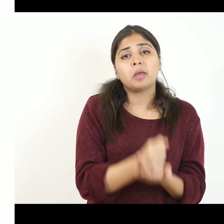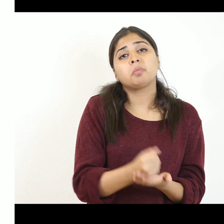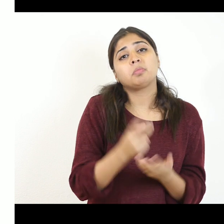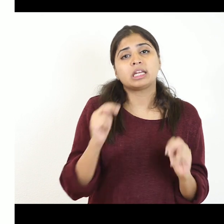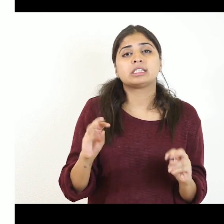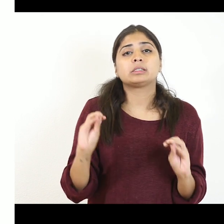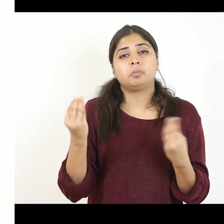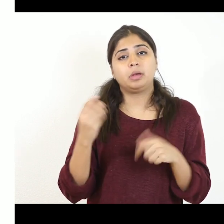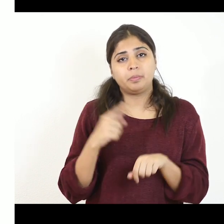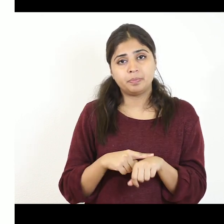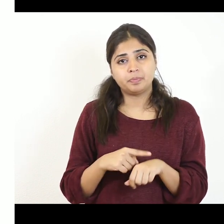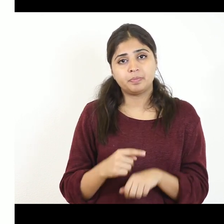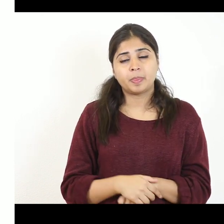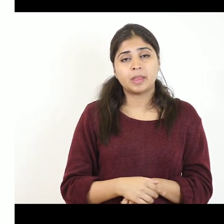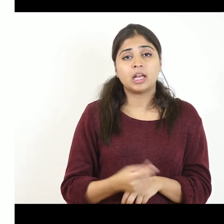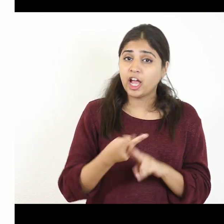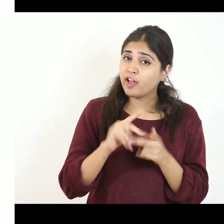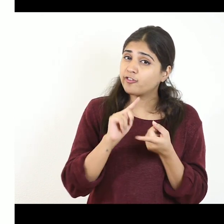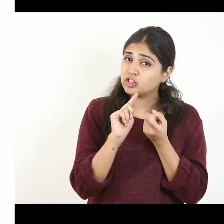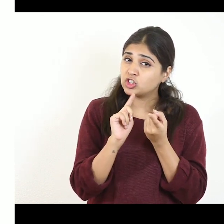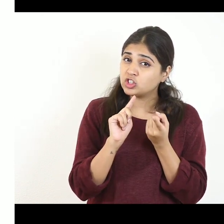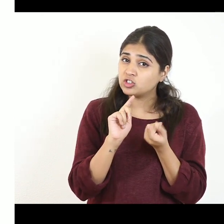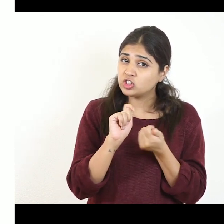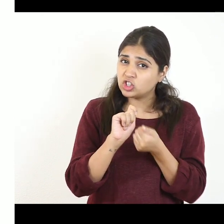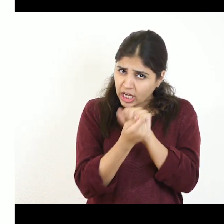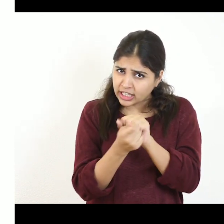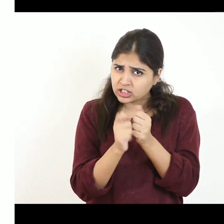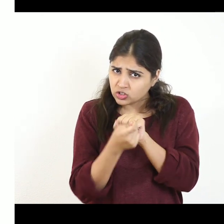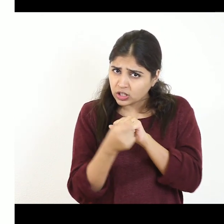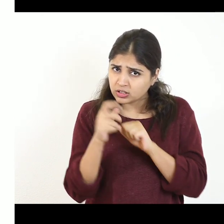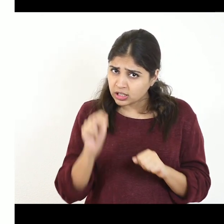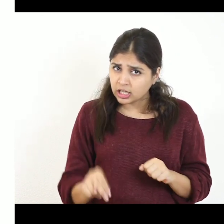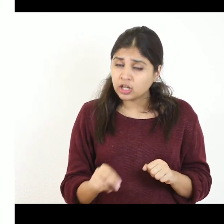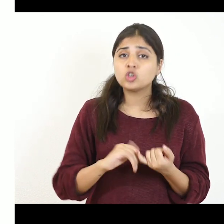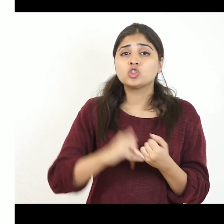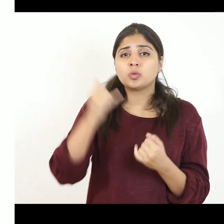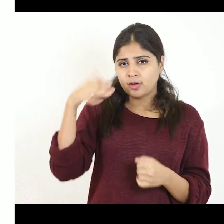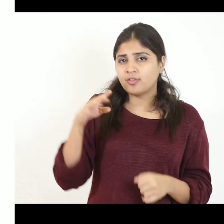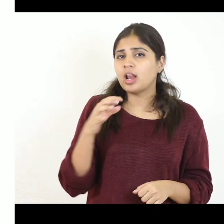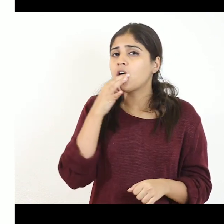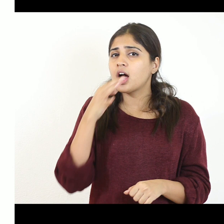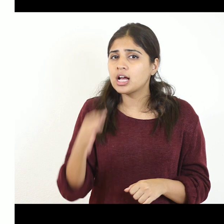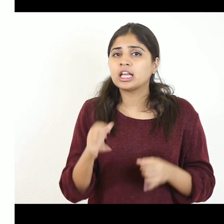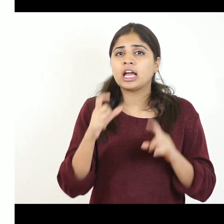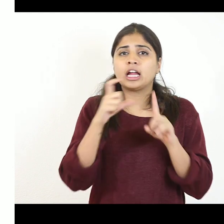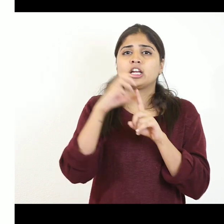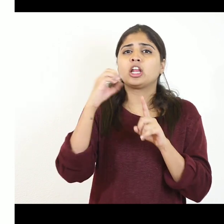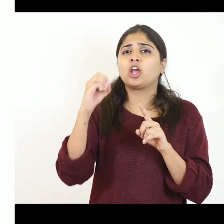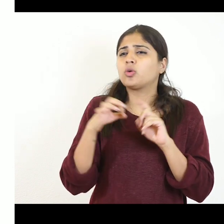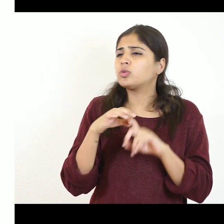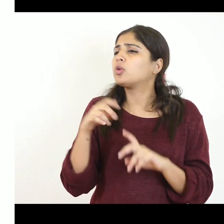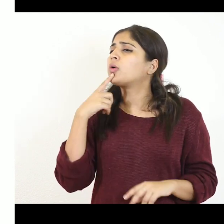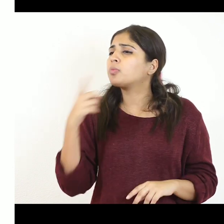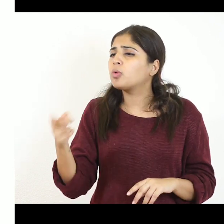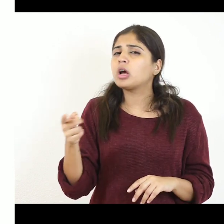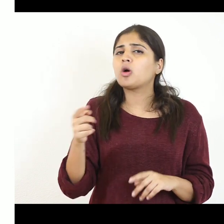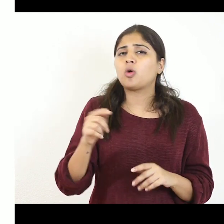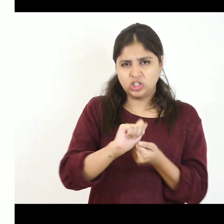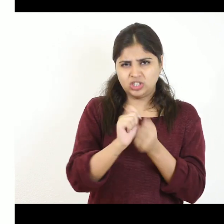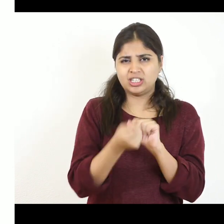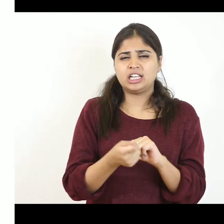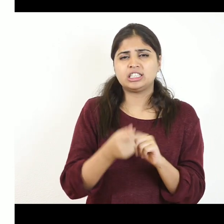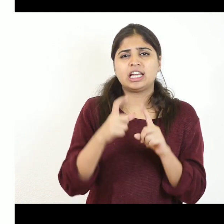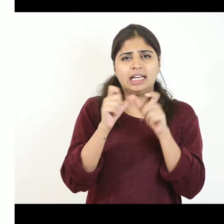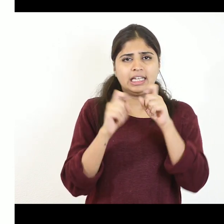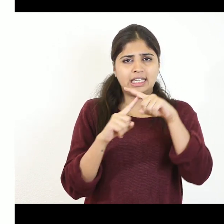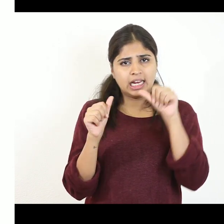modify the data, and the corrected data is further forwarded for data validation. Backup of all